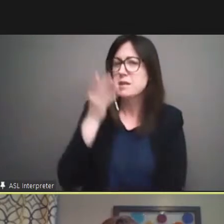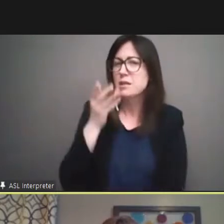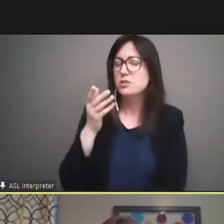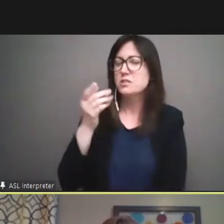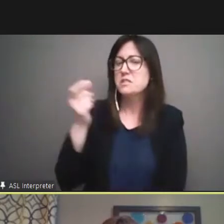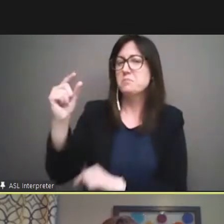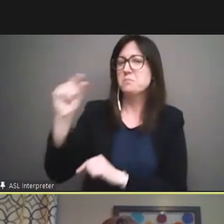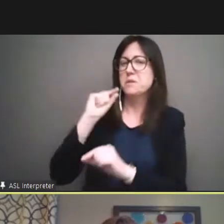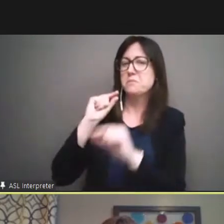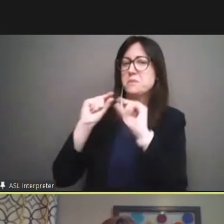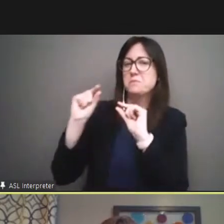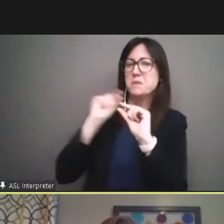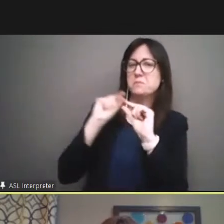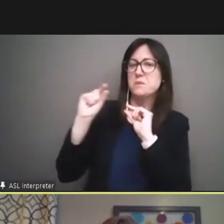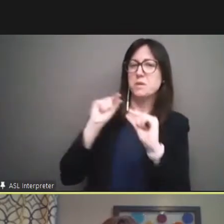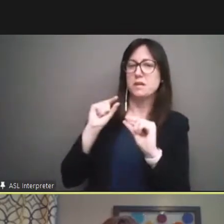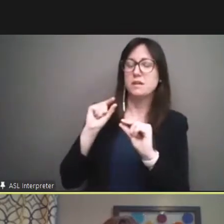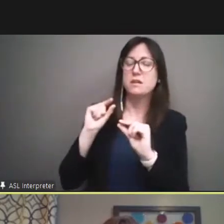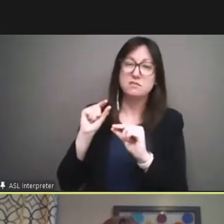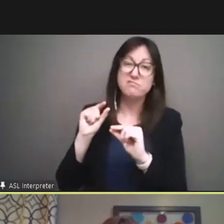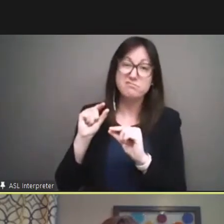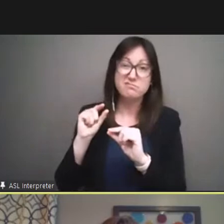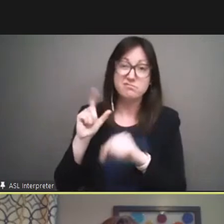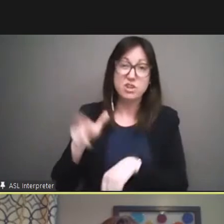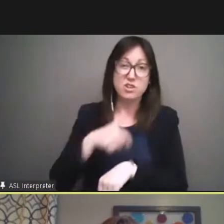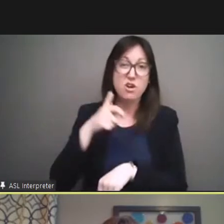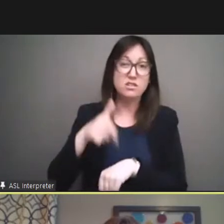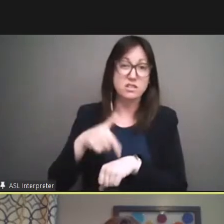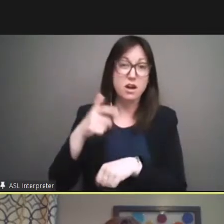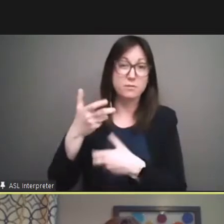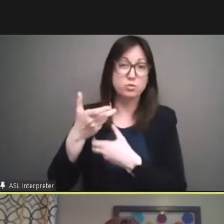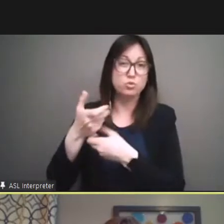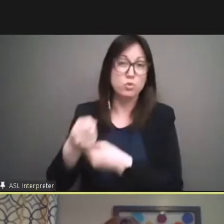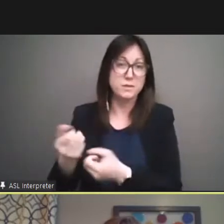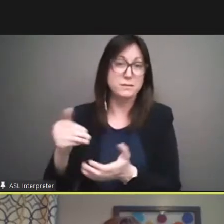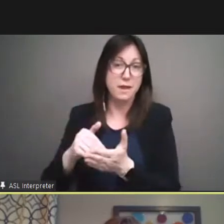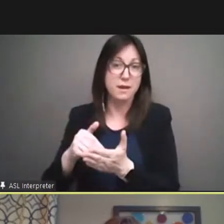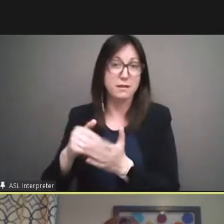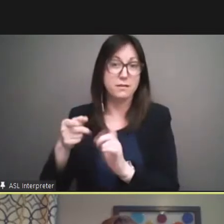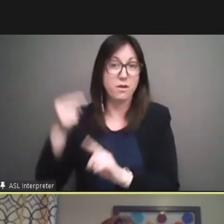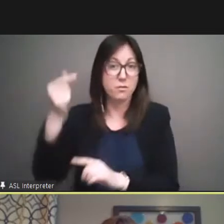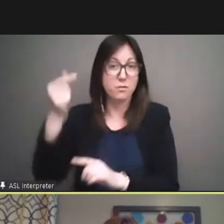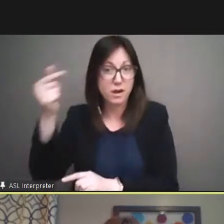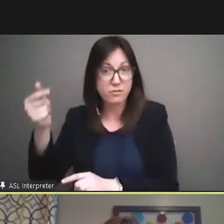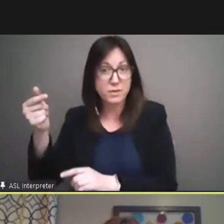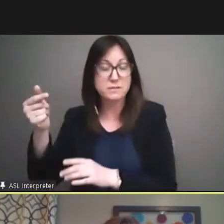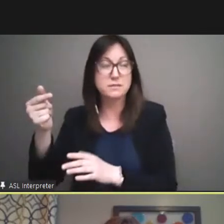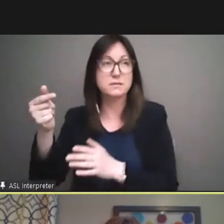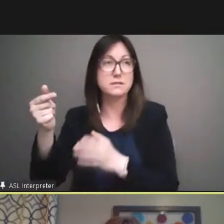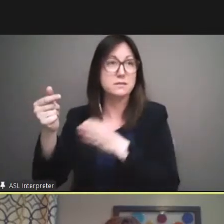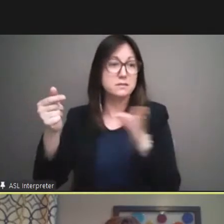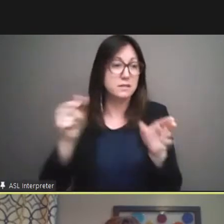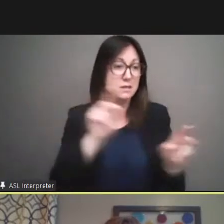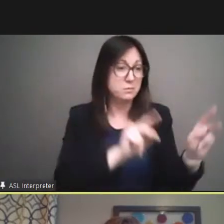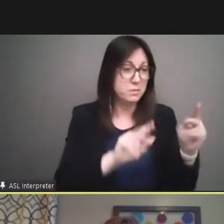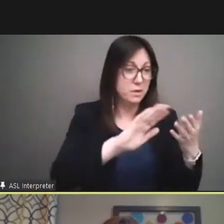like that's going to take a long time to repair between government and people, and leaders of different